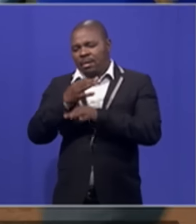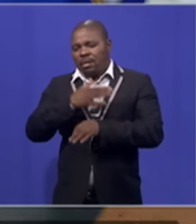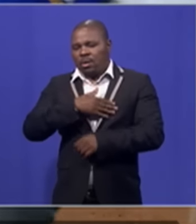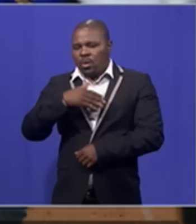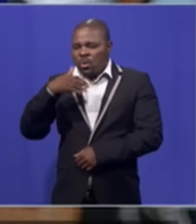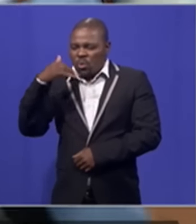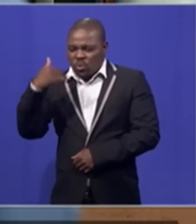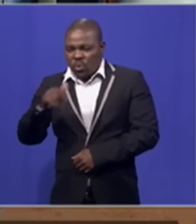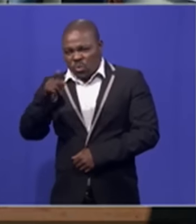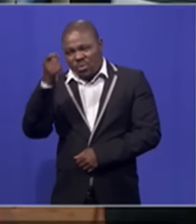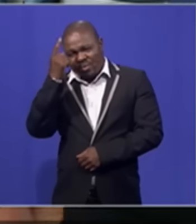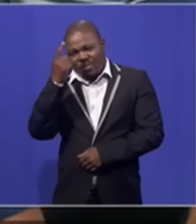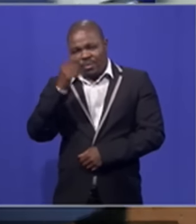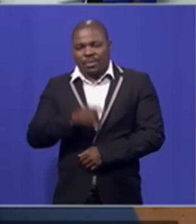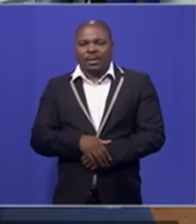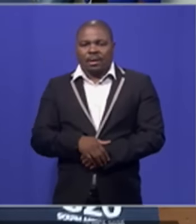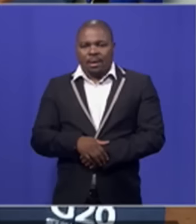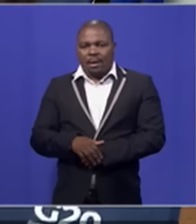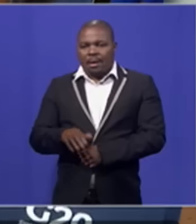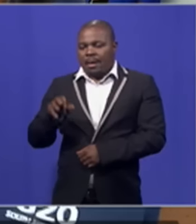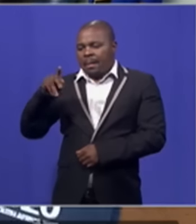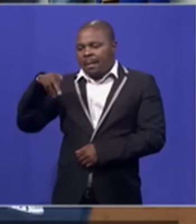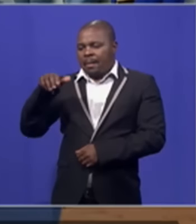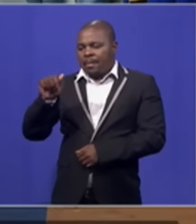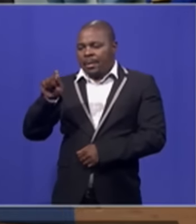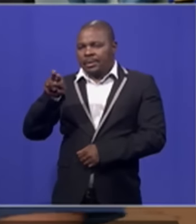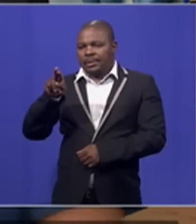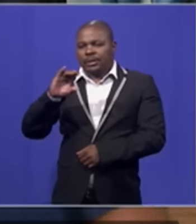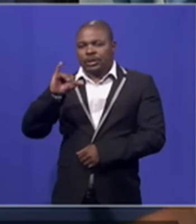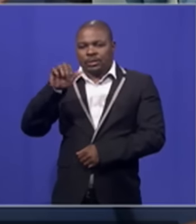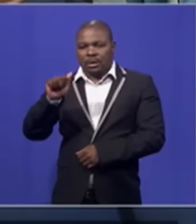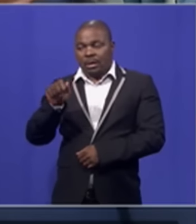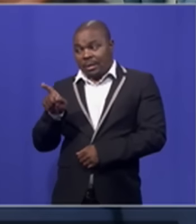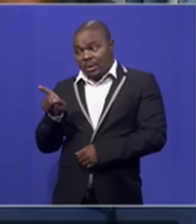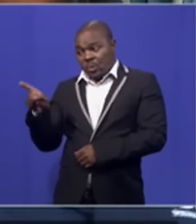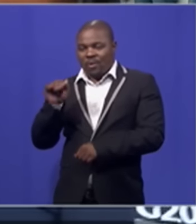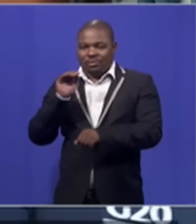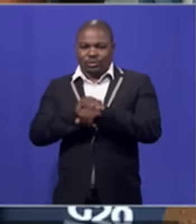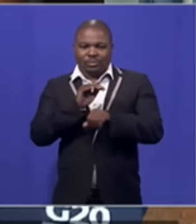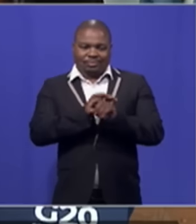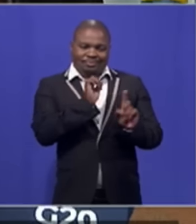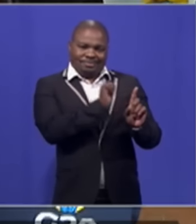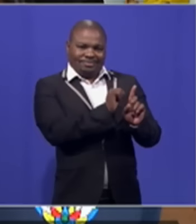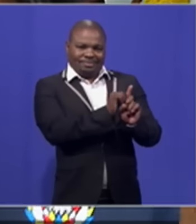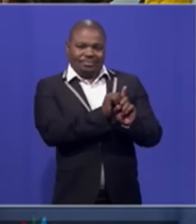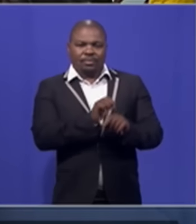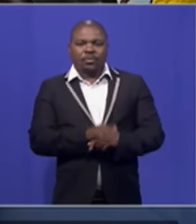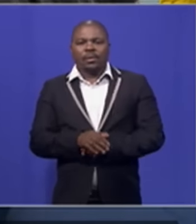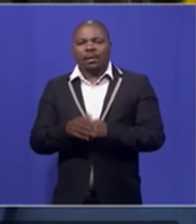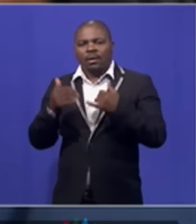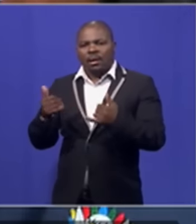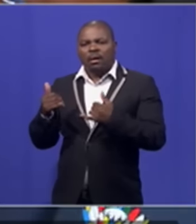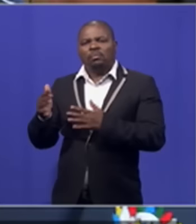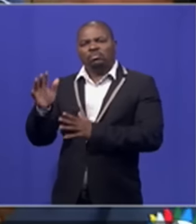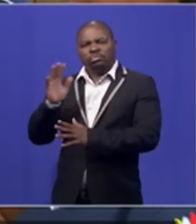you can imagine ho na le Patricia mo e ne le motswalle wa Puleng jwale re